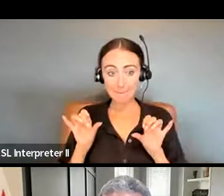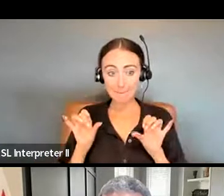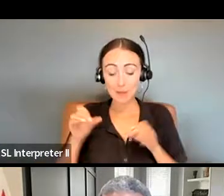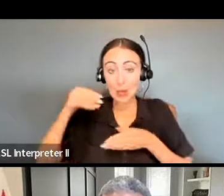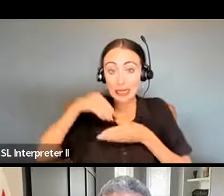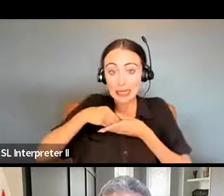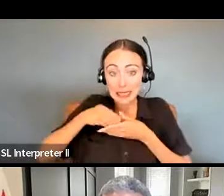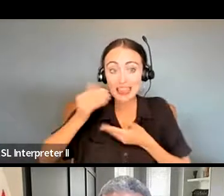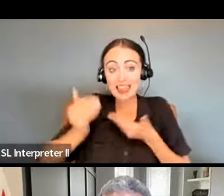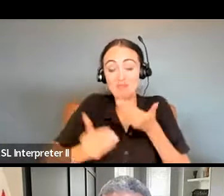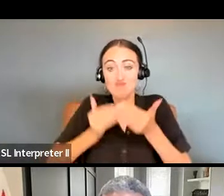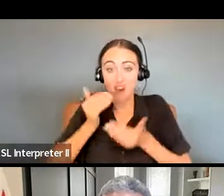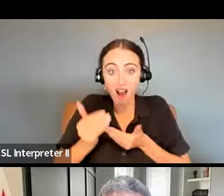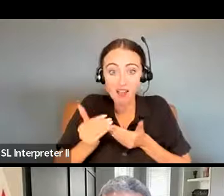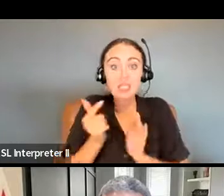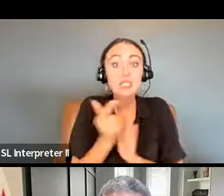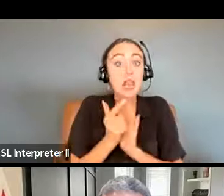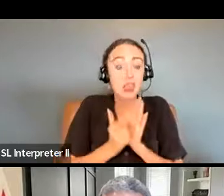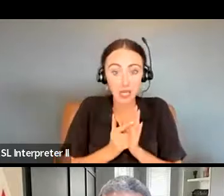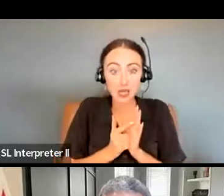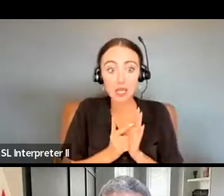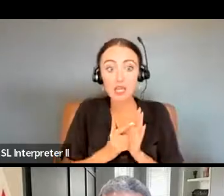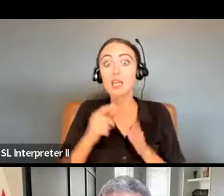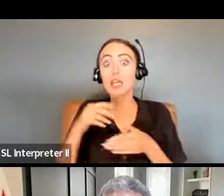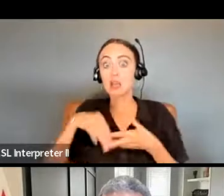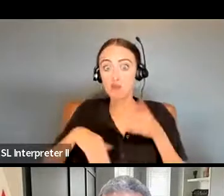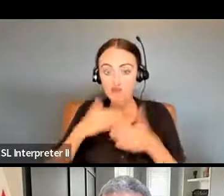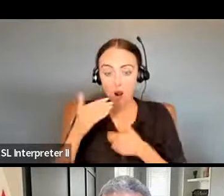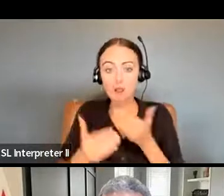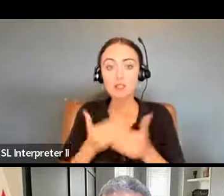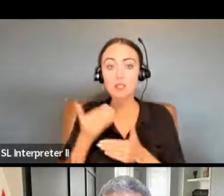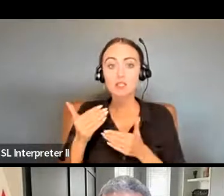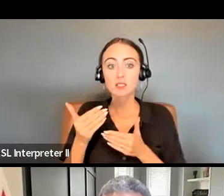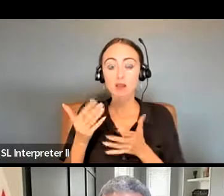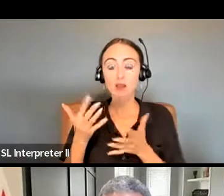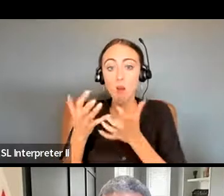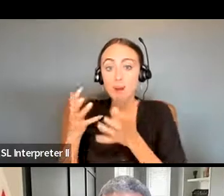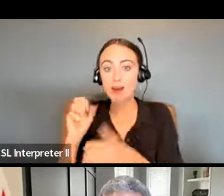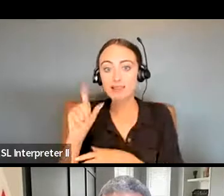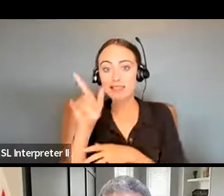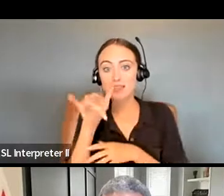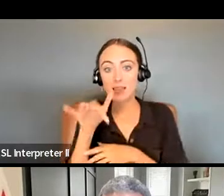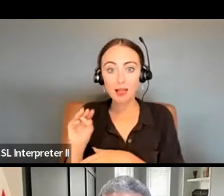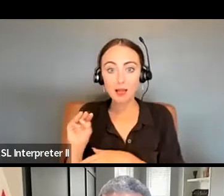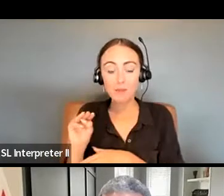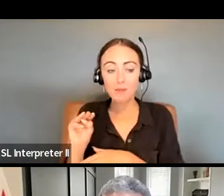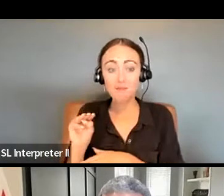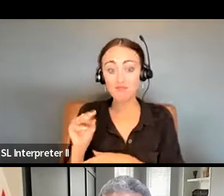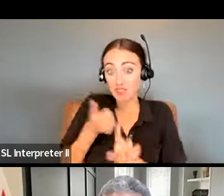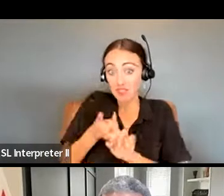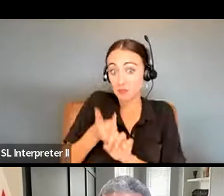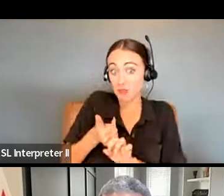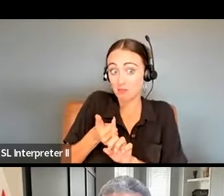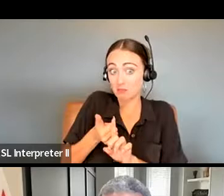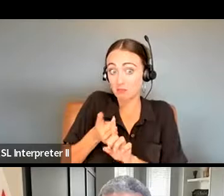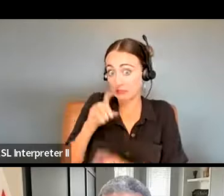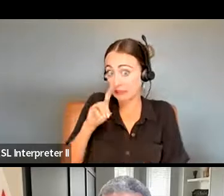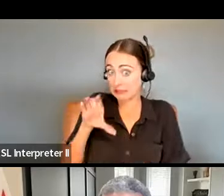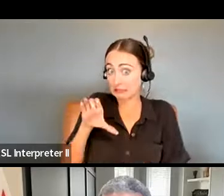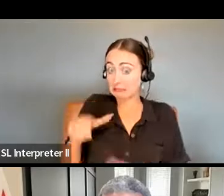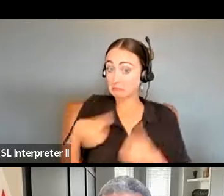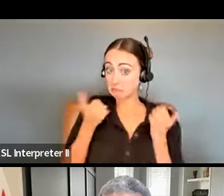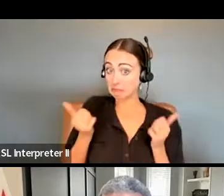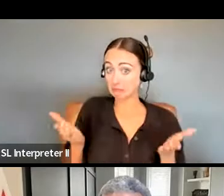in the process, legally in the process of seeking asylum, who are district